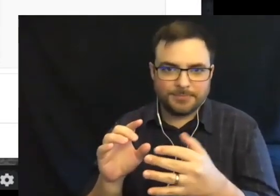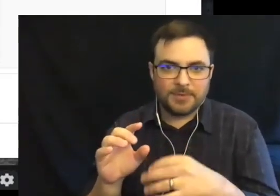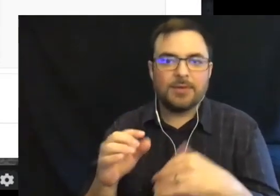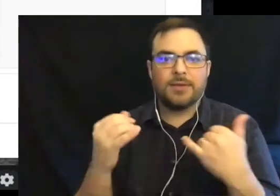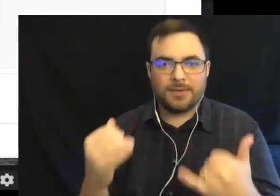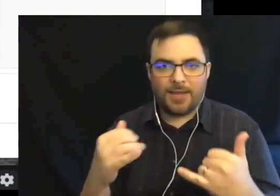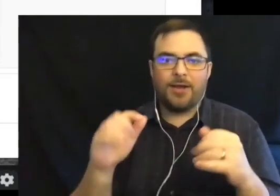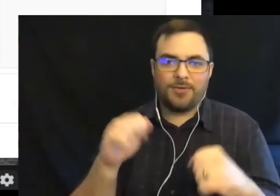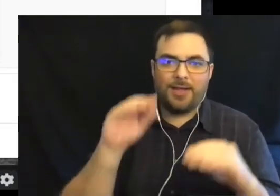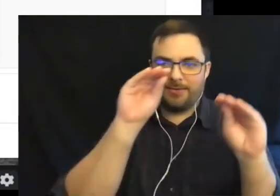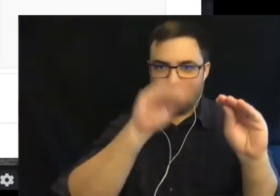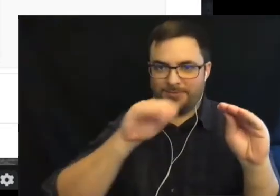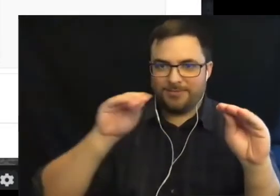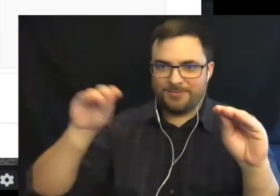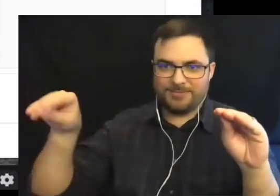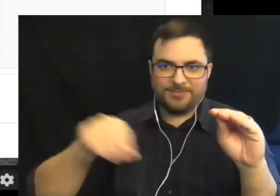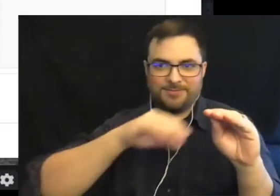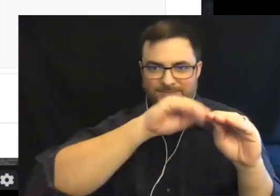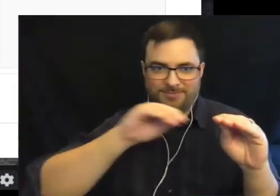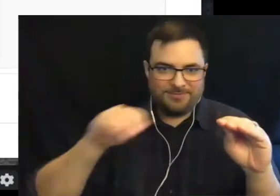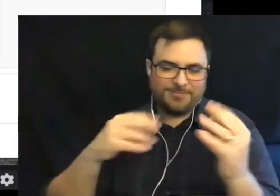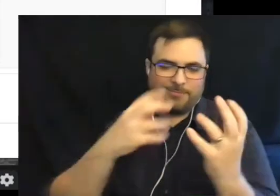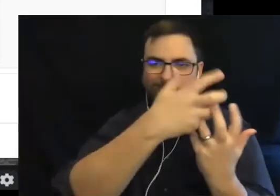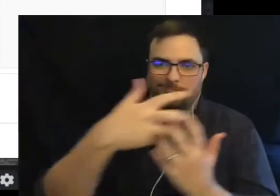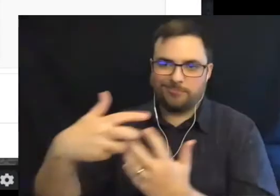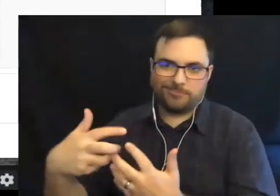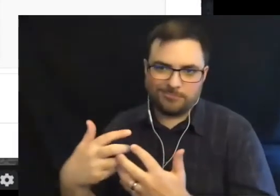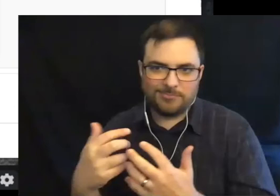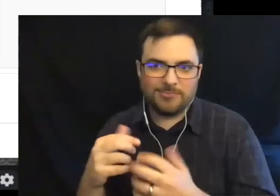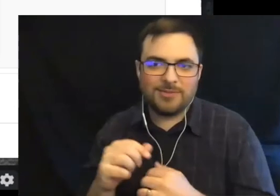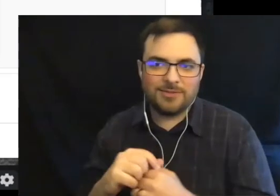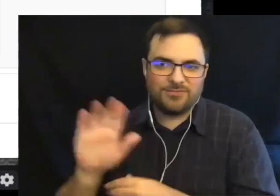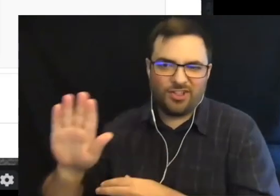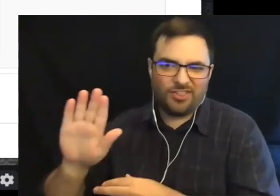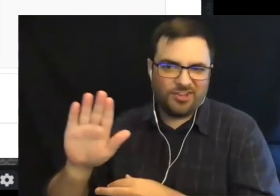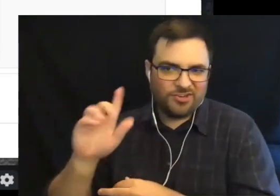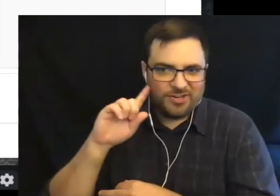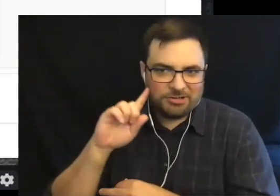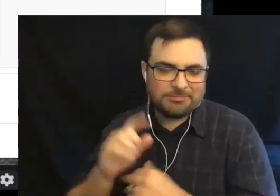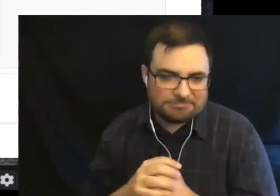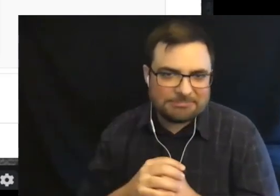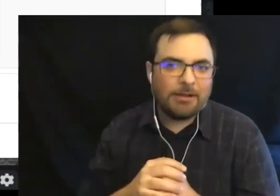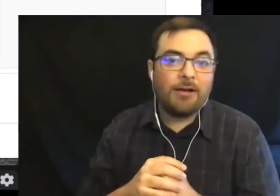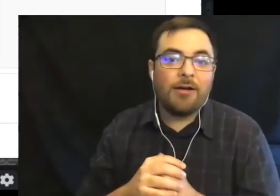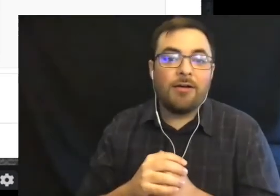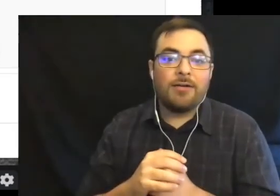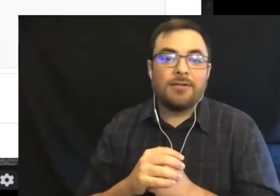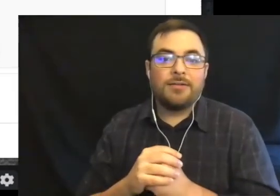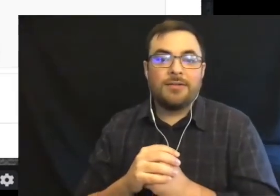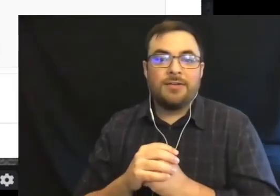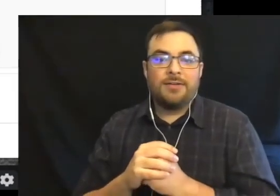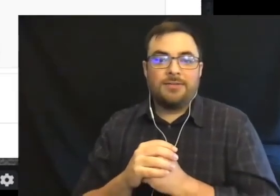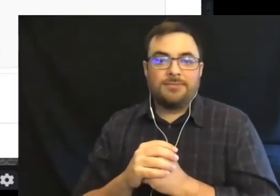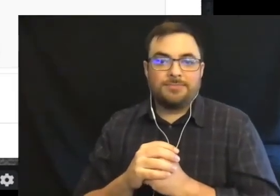the cards wherever they hear. And then again, I put